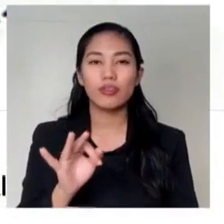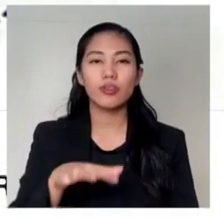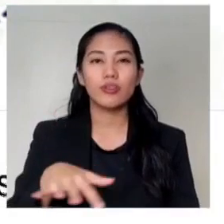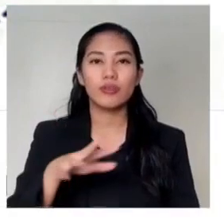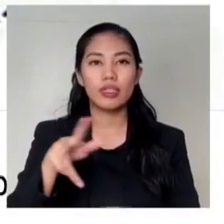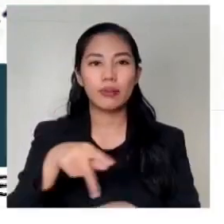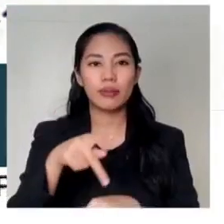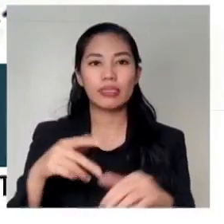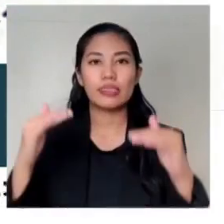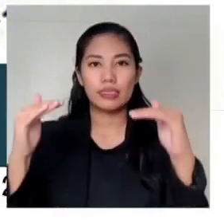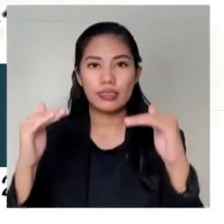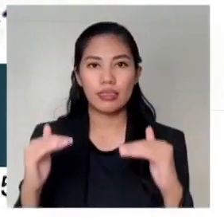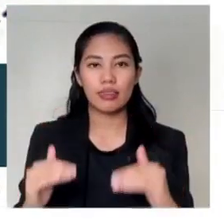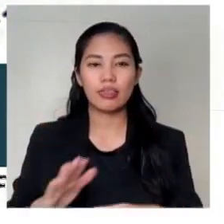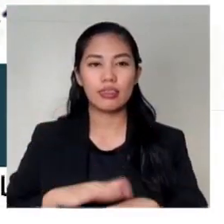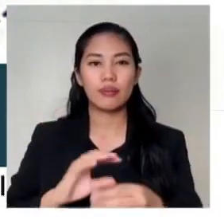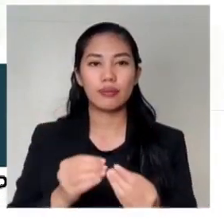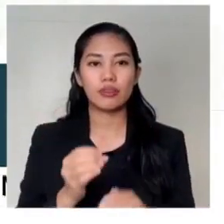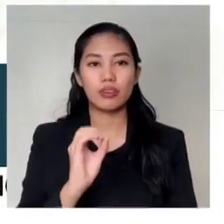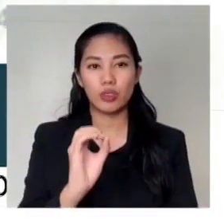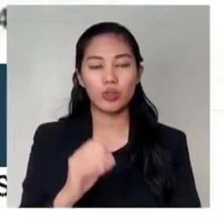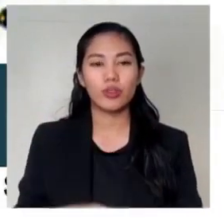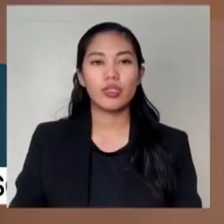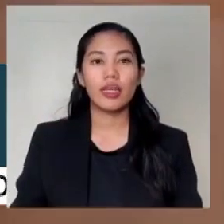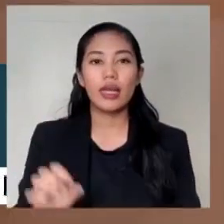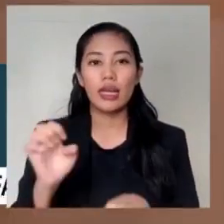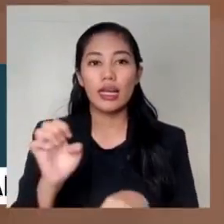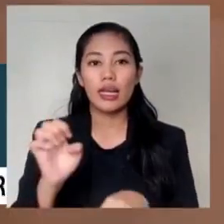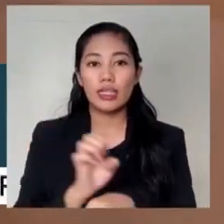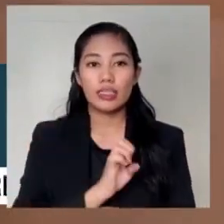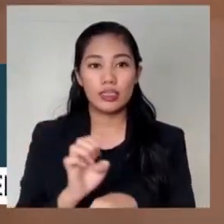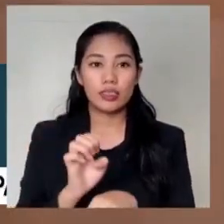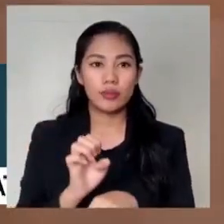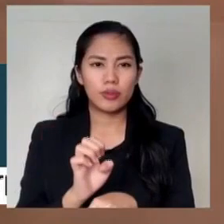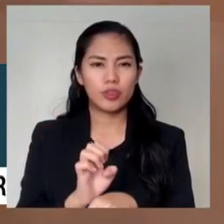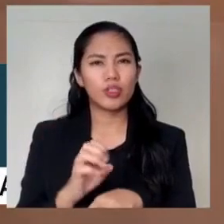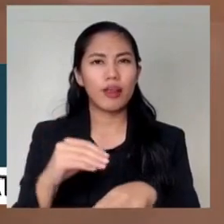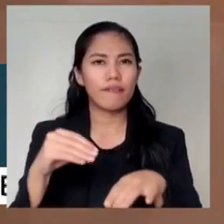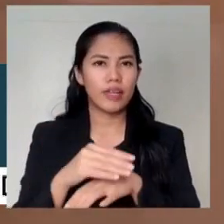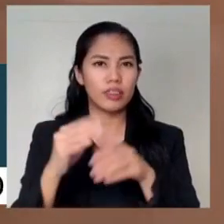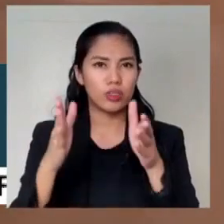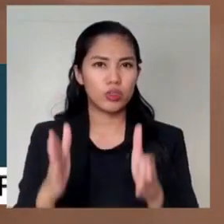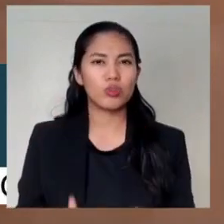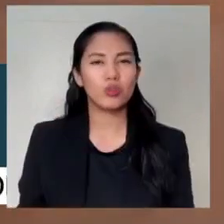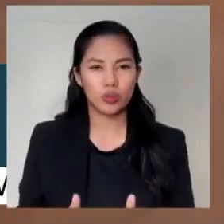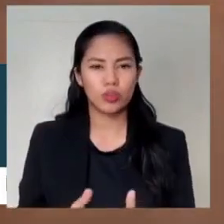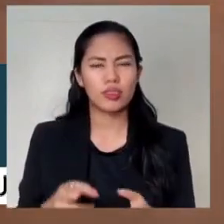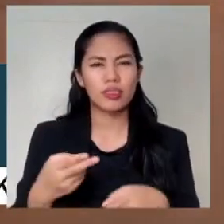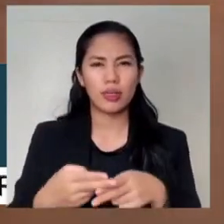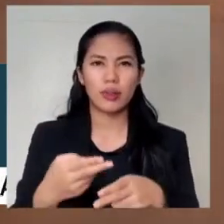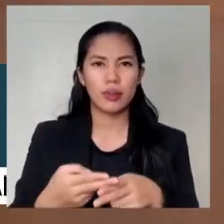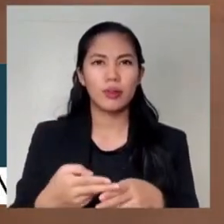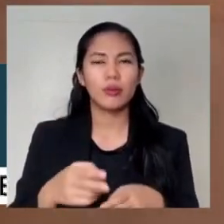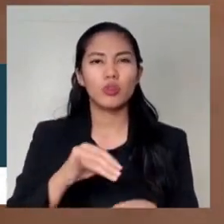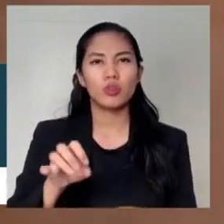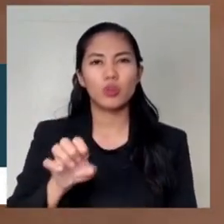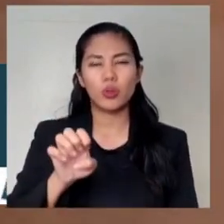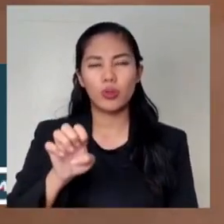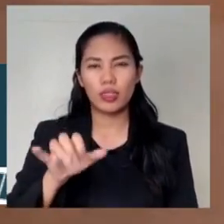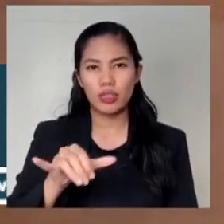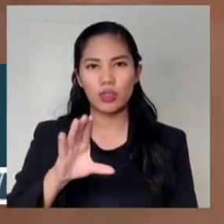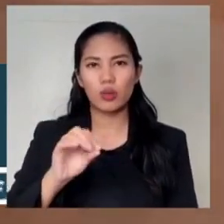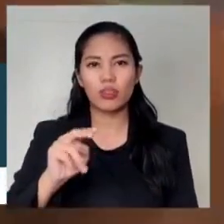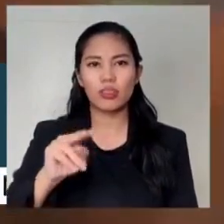to Presidential Advisor for Entrepreneurship Joey Concepcion. He points out business owners are more capable of implementing proper